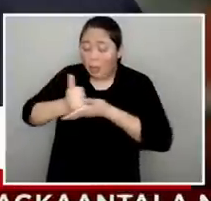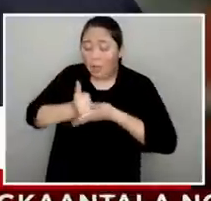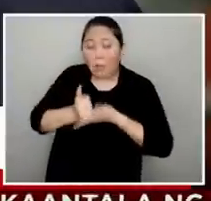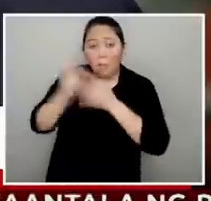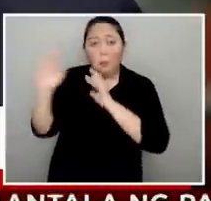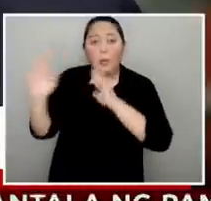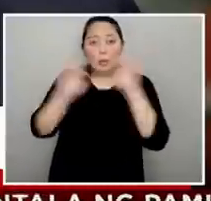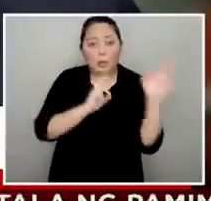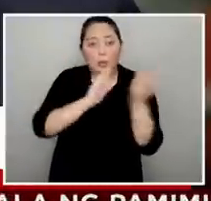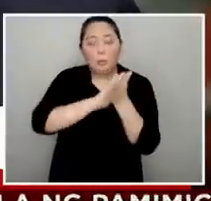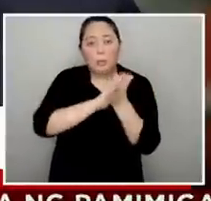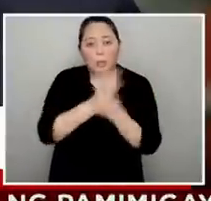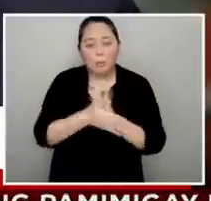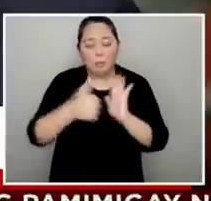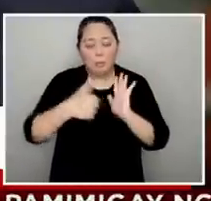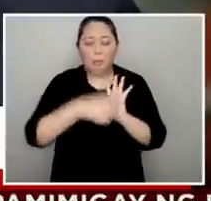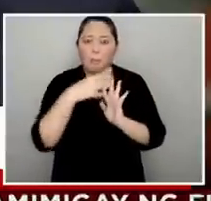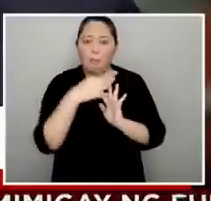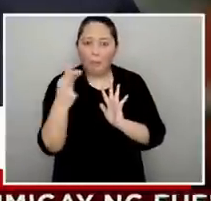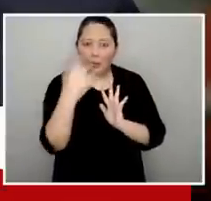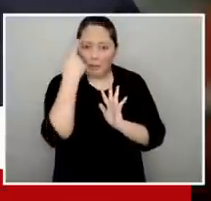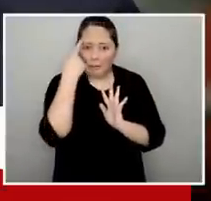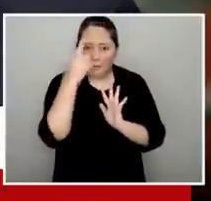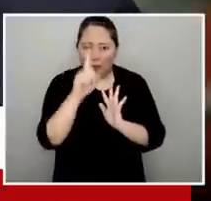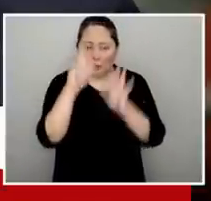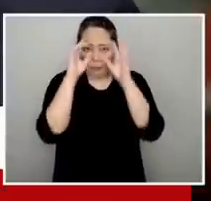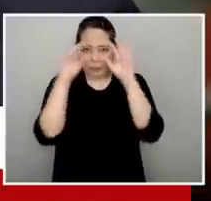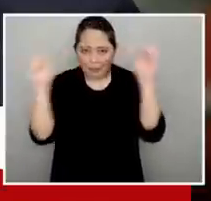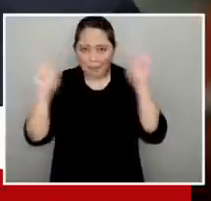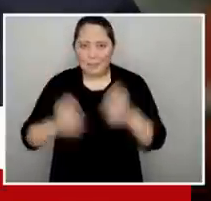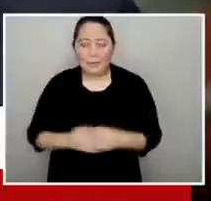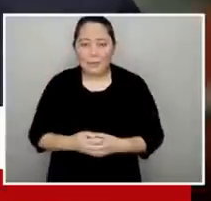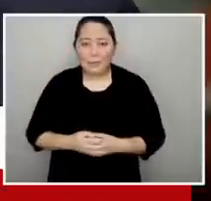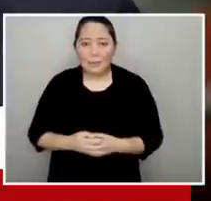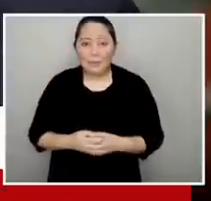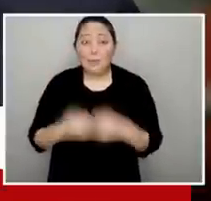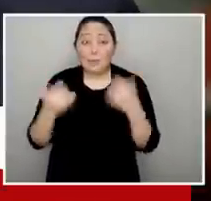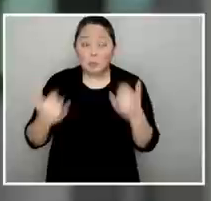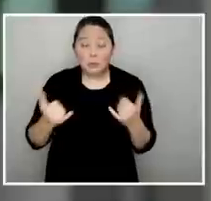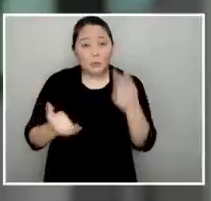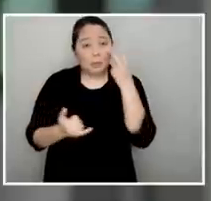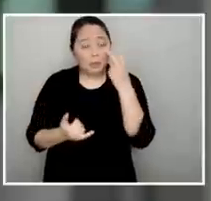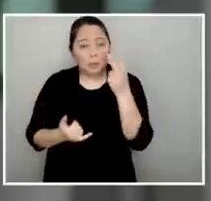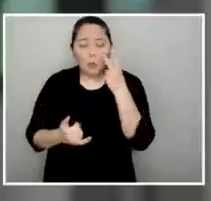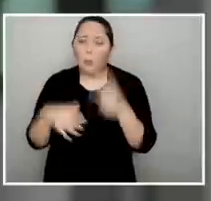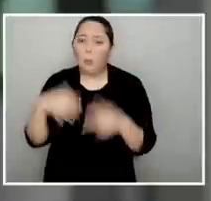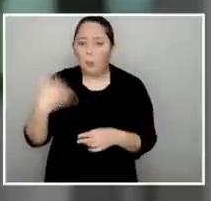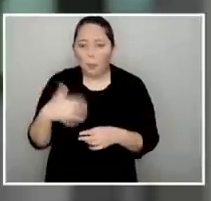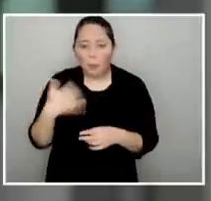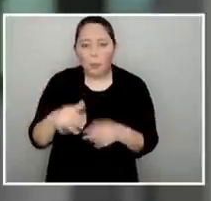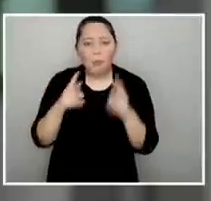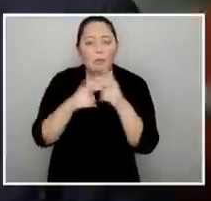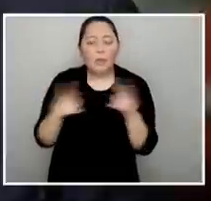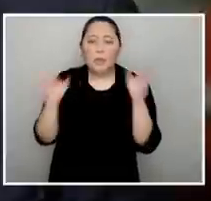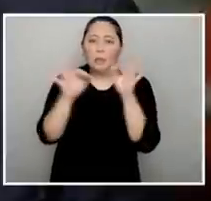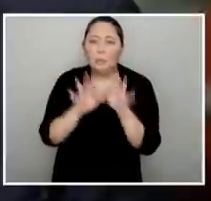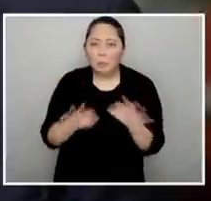our economy, affecting our whole life as a nation. So I